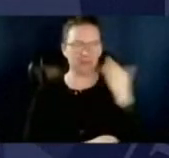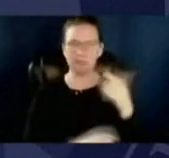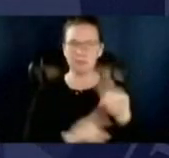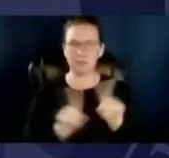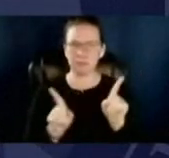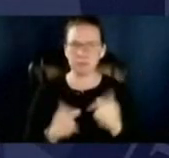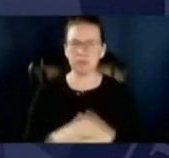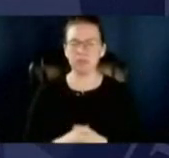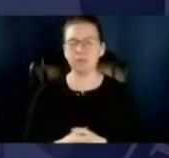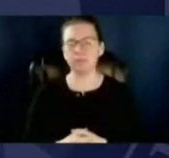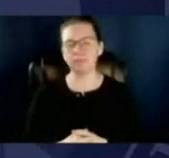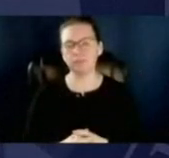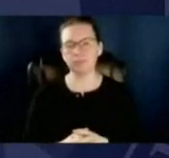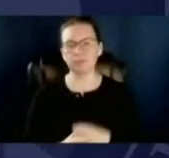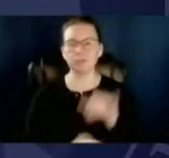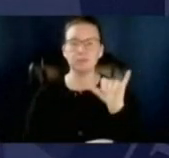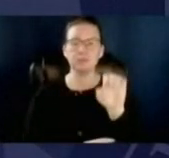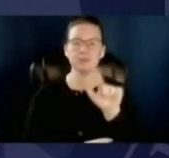So I do think